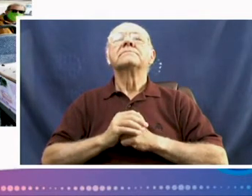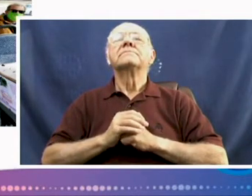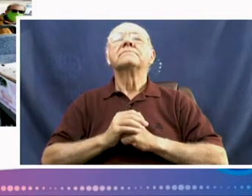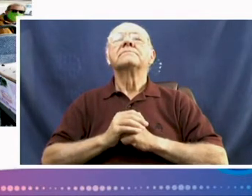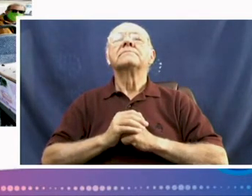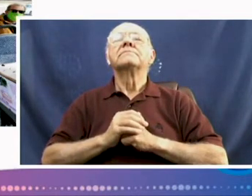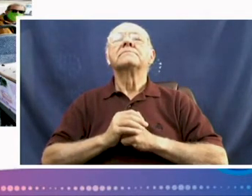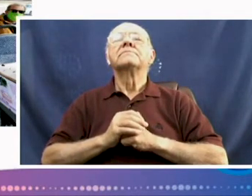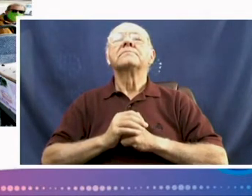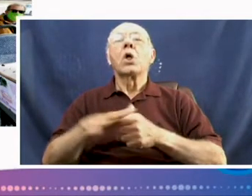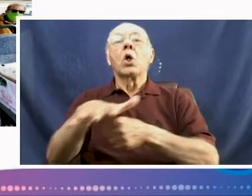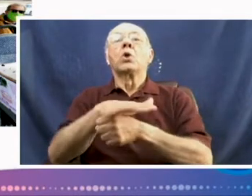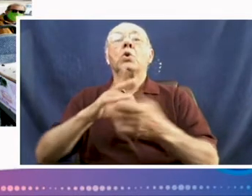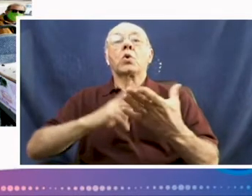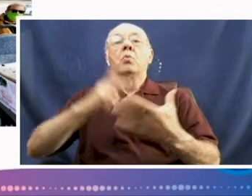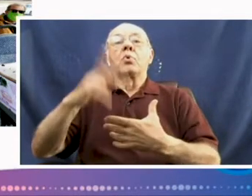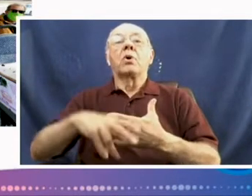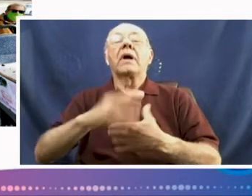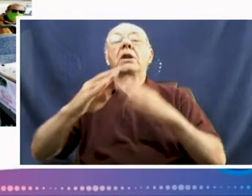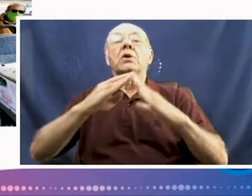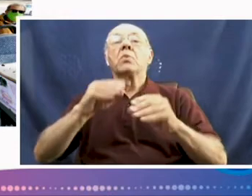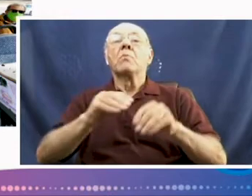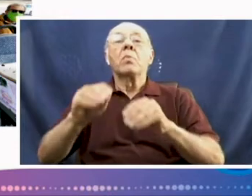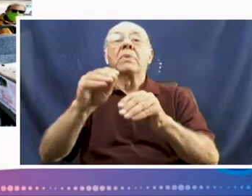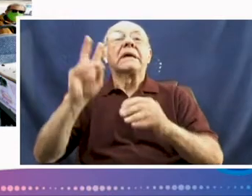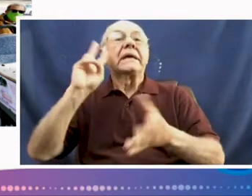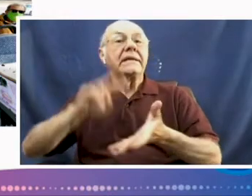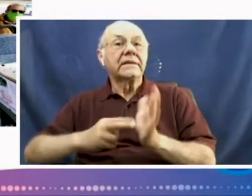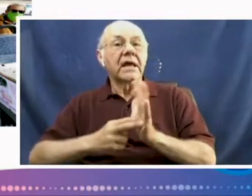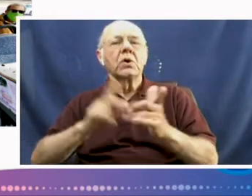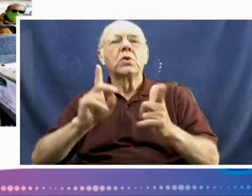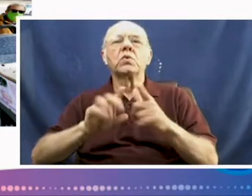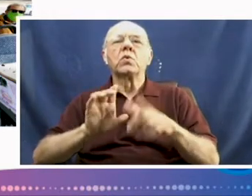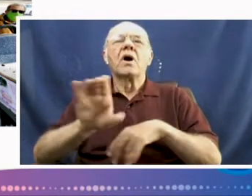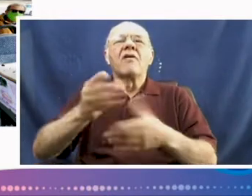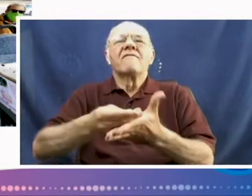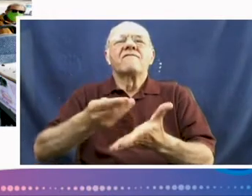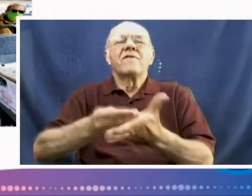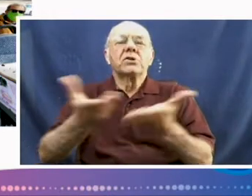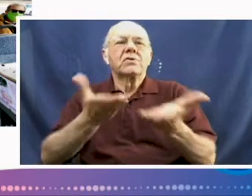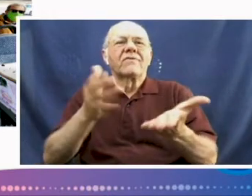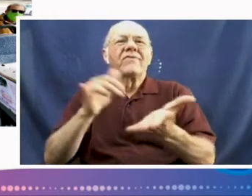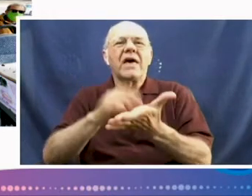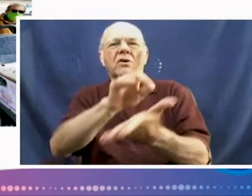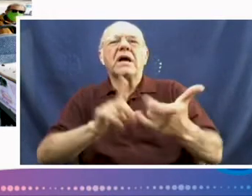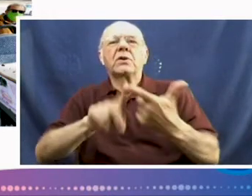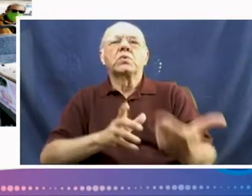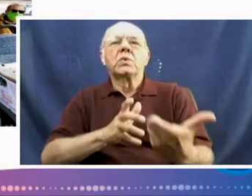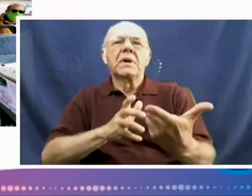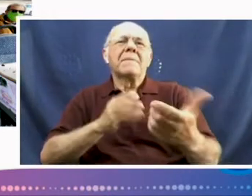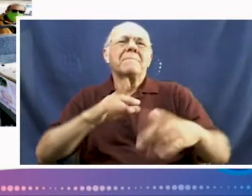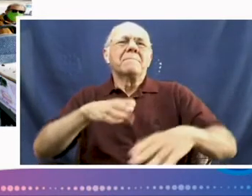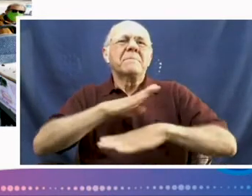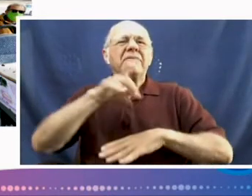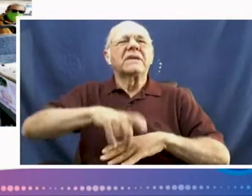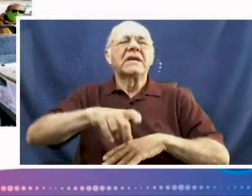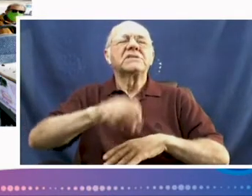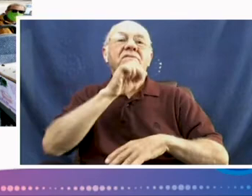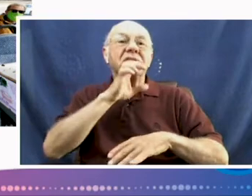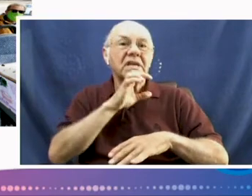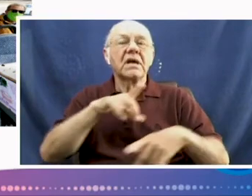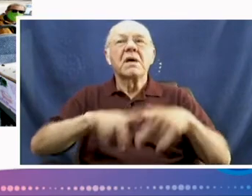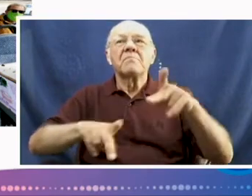Local Programs and Community Mobility's intent is to fund services that are designed to meet the needs of senior citizens, persons with